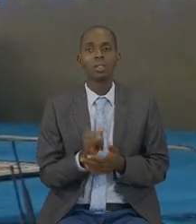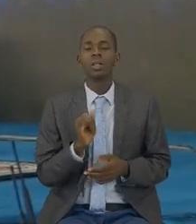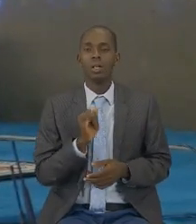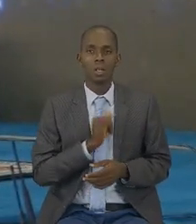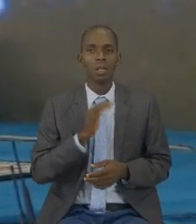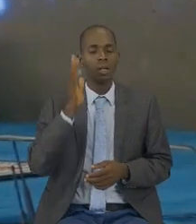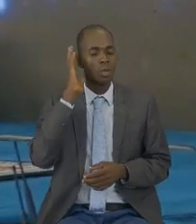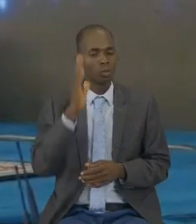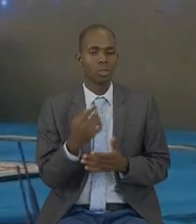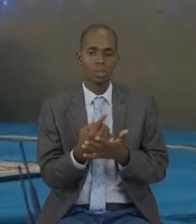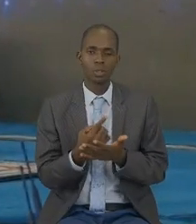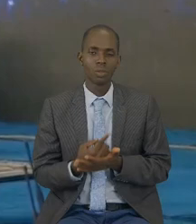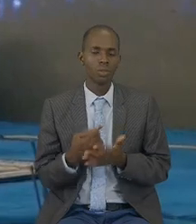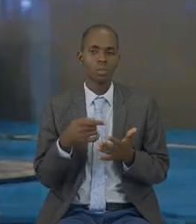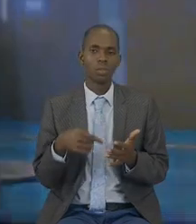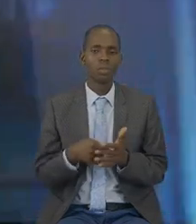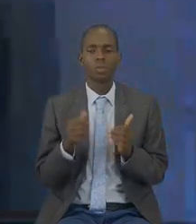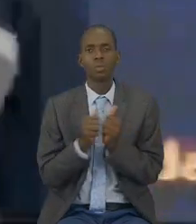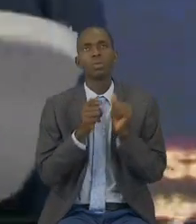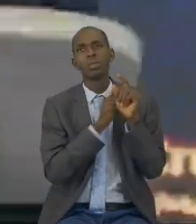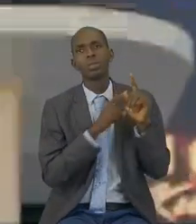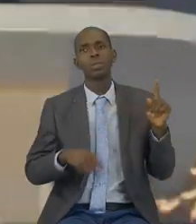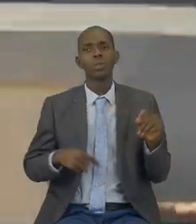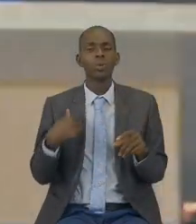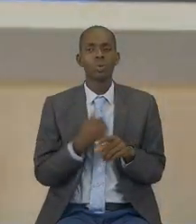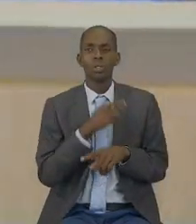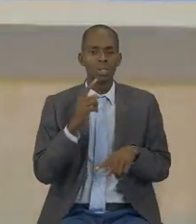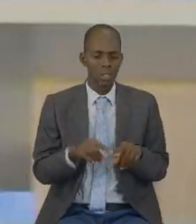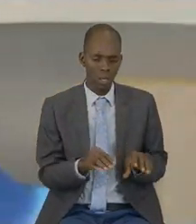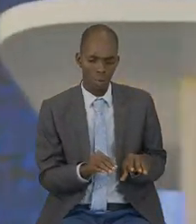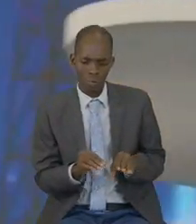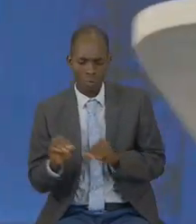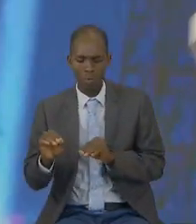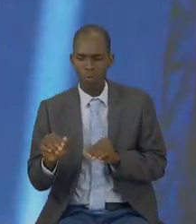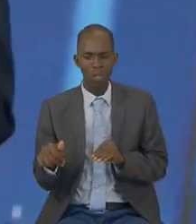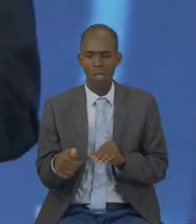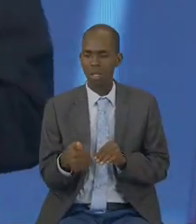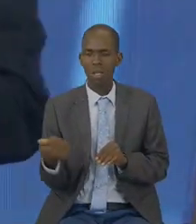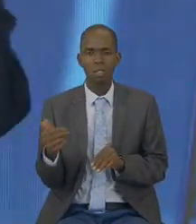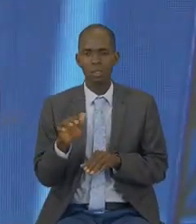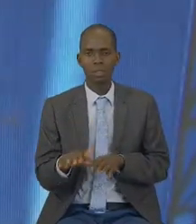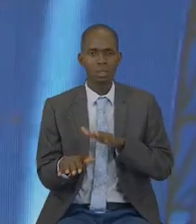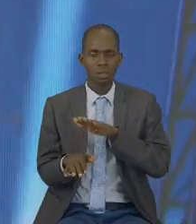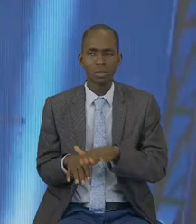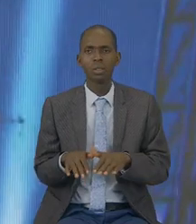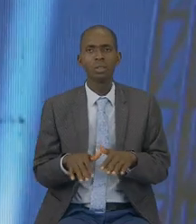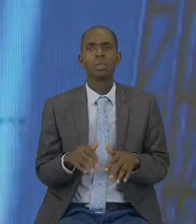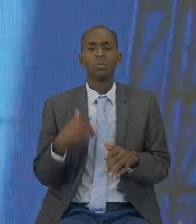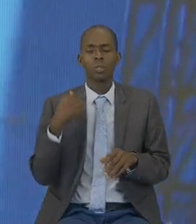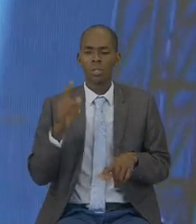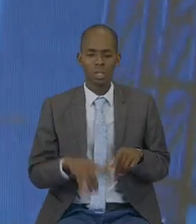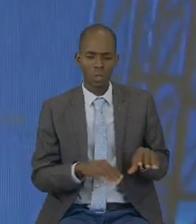this of the Lord, we cannot move a step further. We cannot move a day